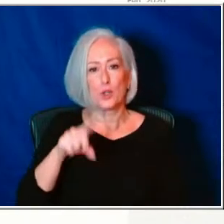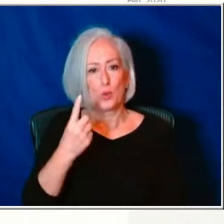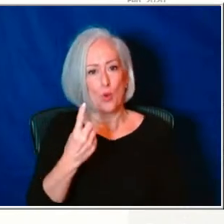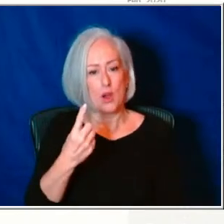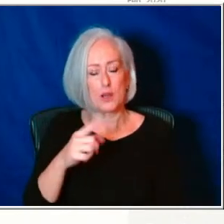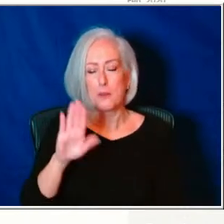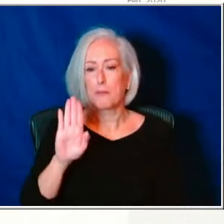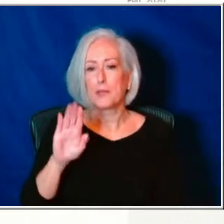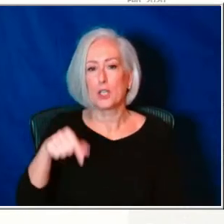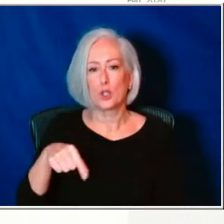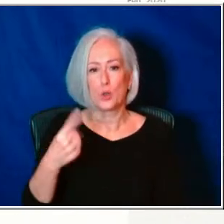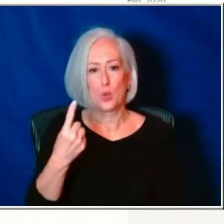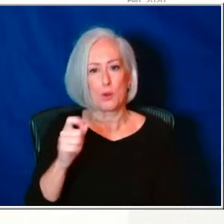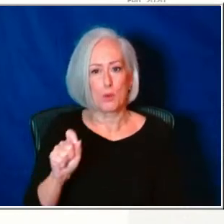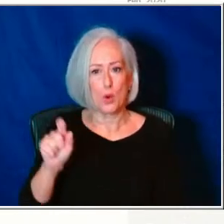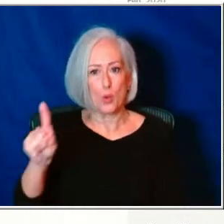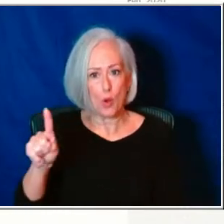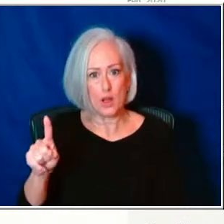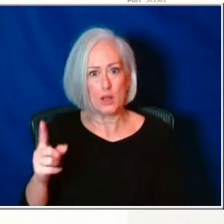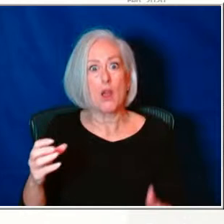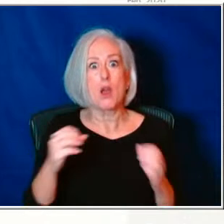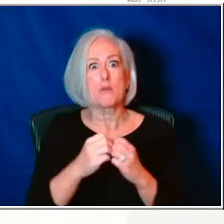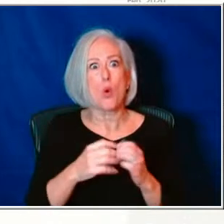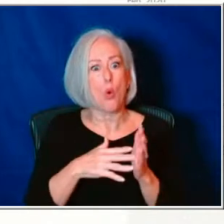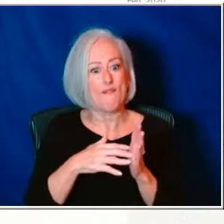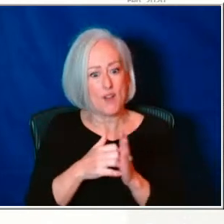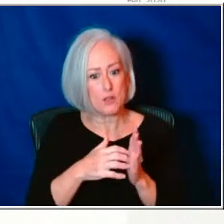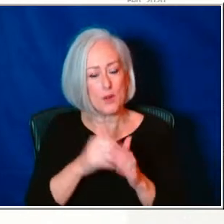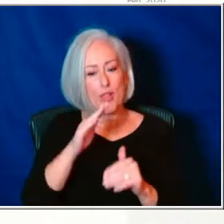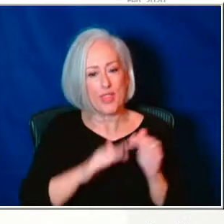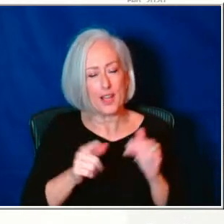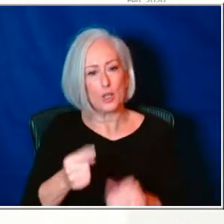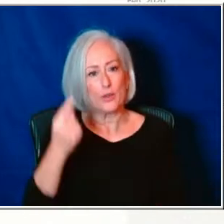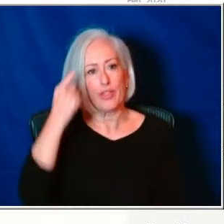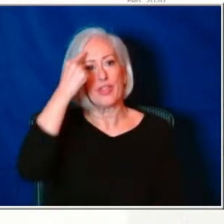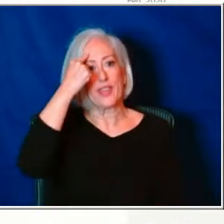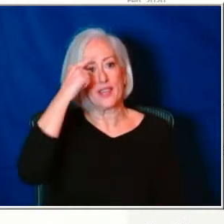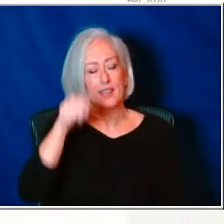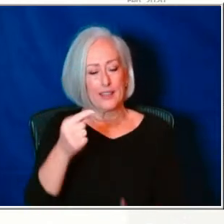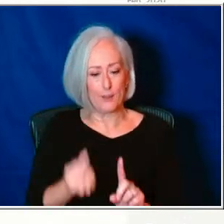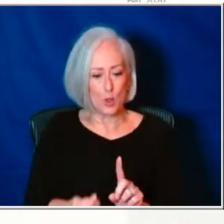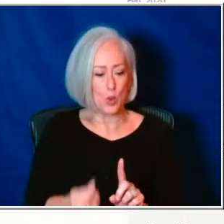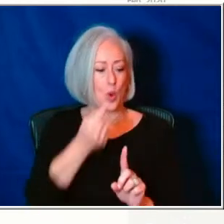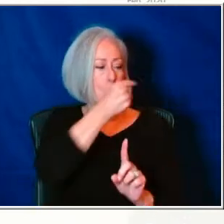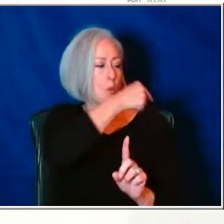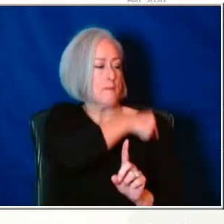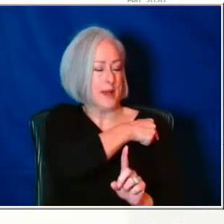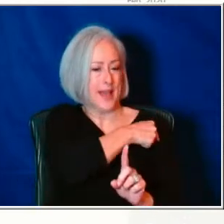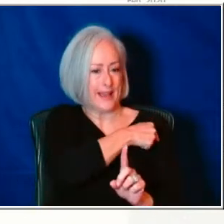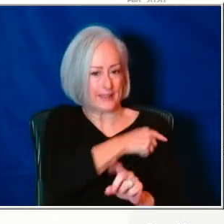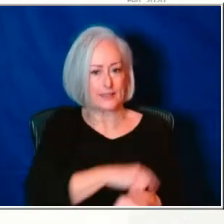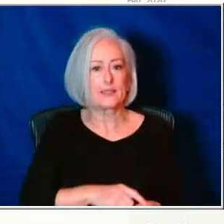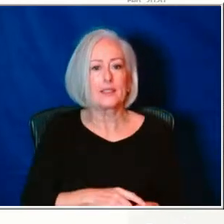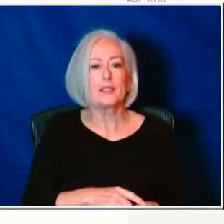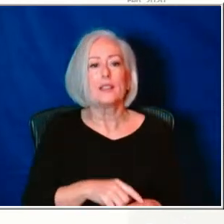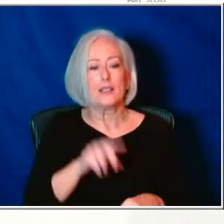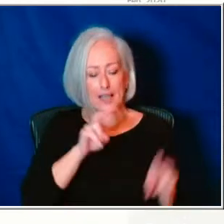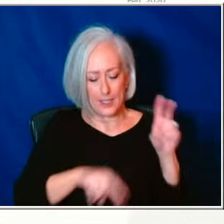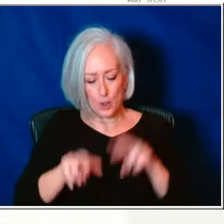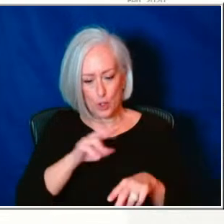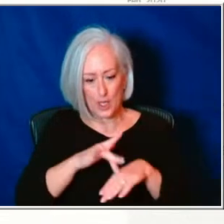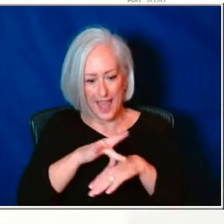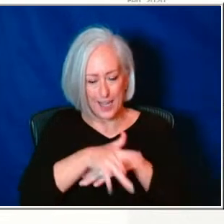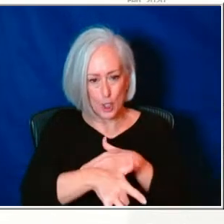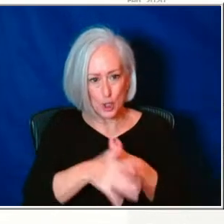we're probably even more vulnerable than we think. If you went back to some of those earlier peaks, if you go back and look at the earliest part of those curves,